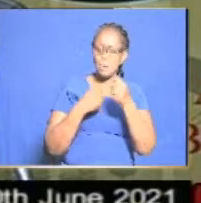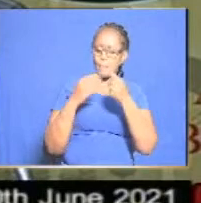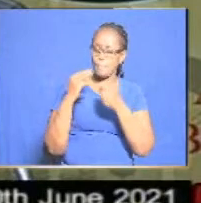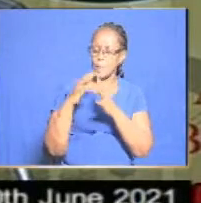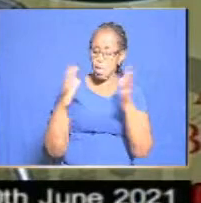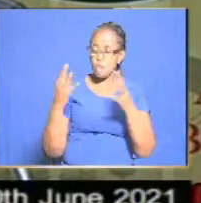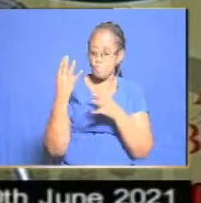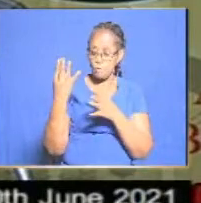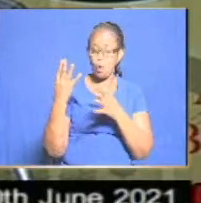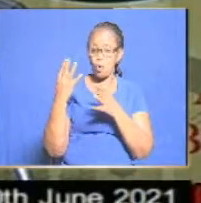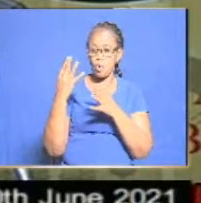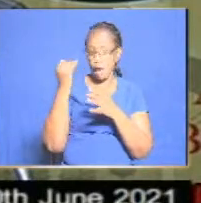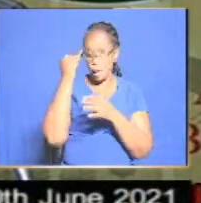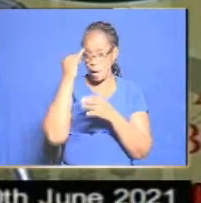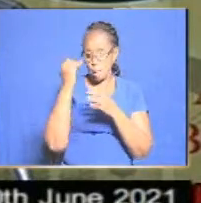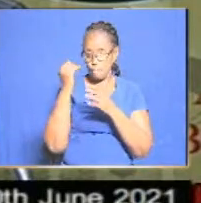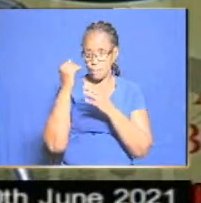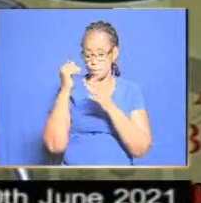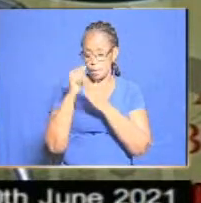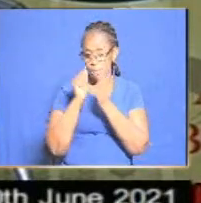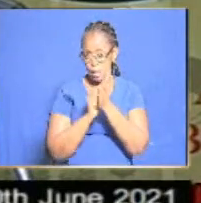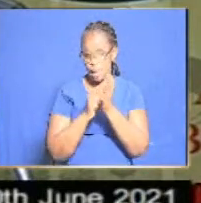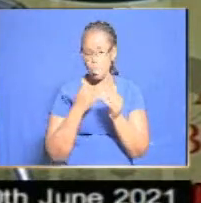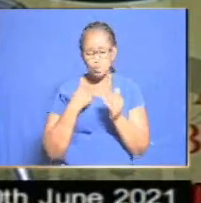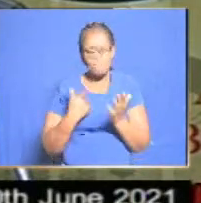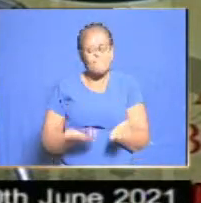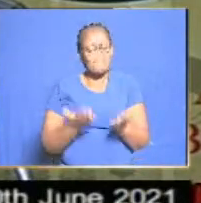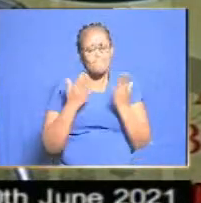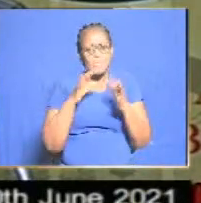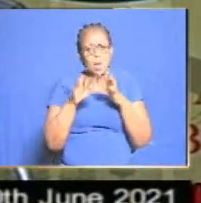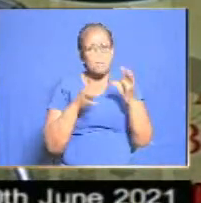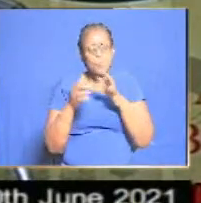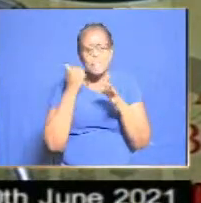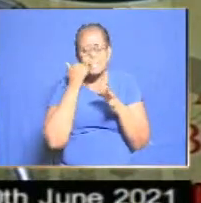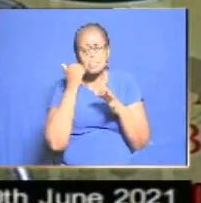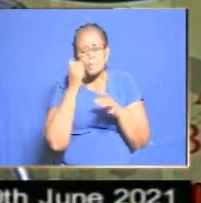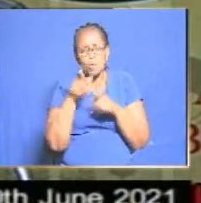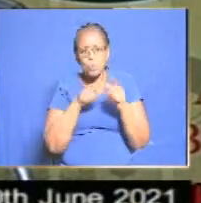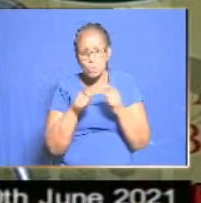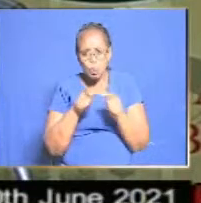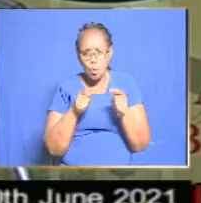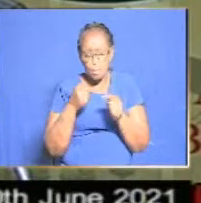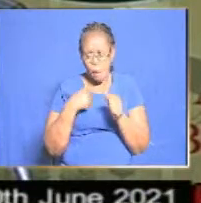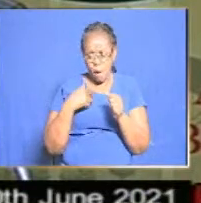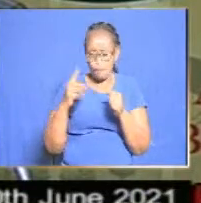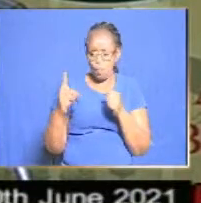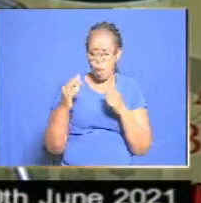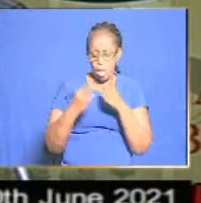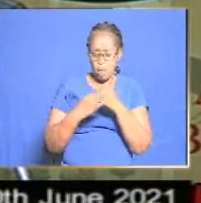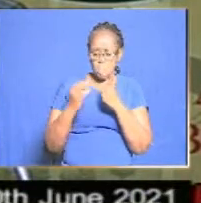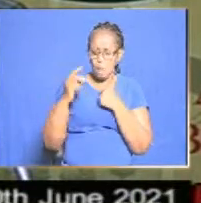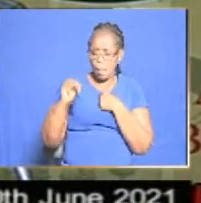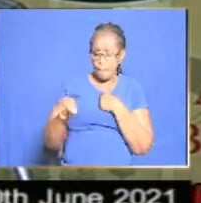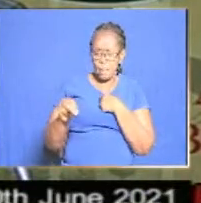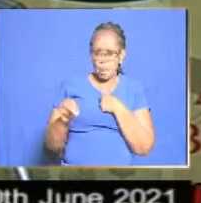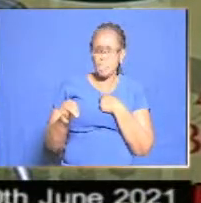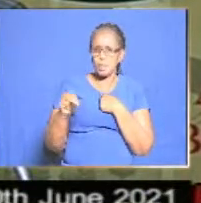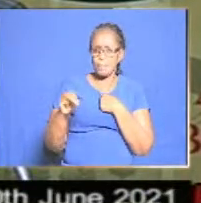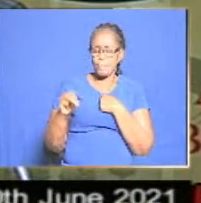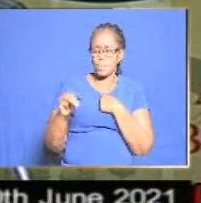enhance animal disease controls, I have set aside ₱180 million for sustainable